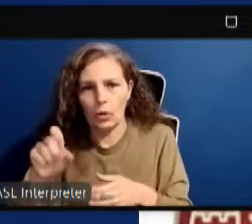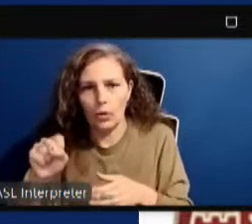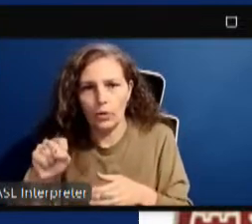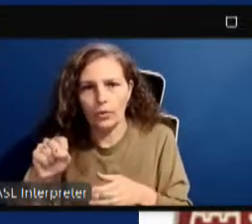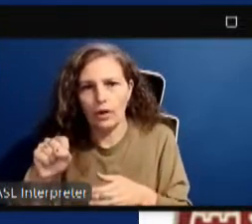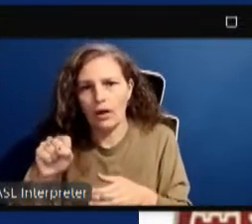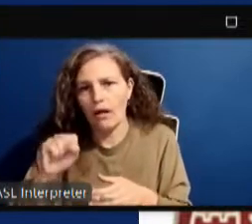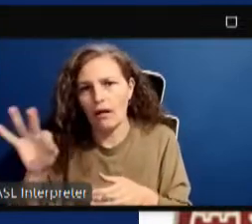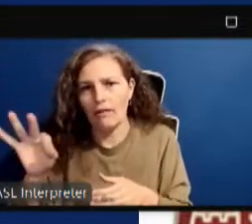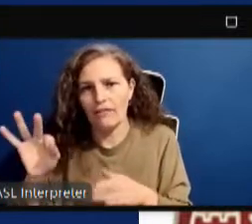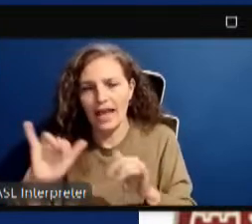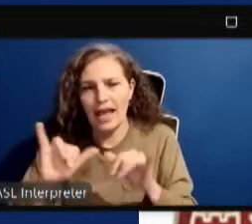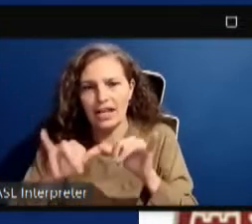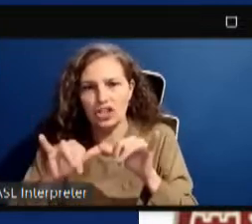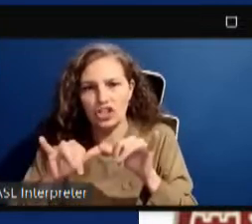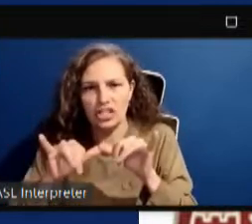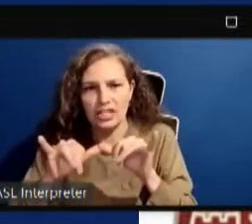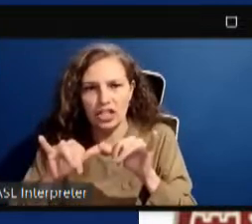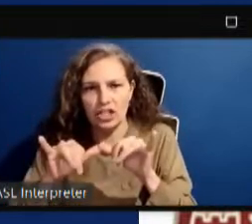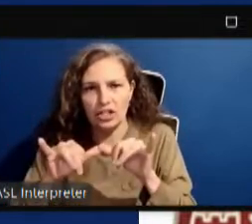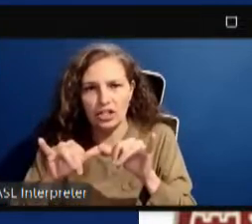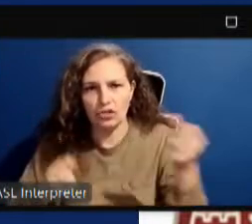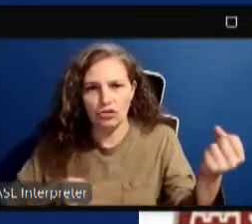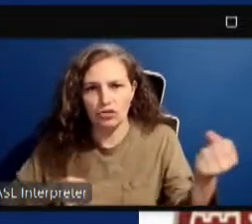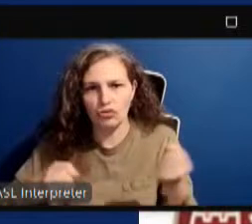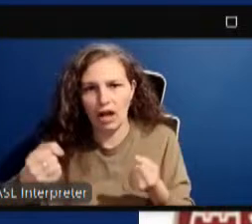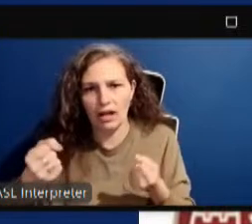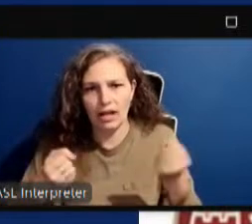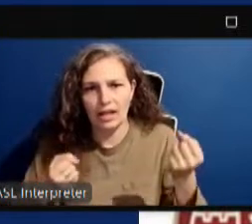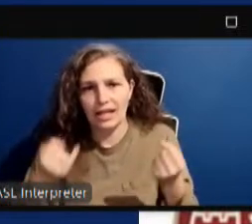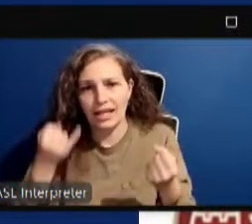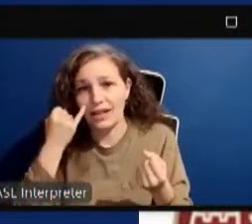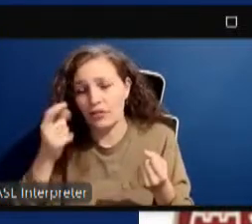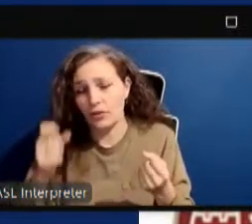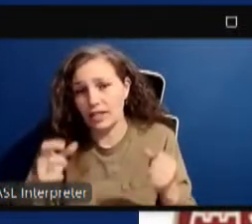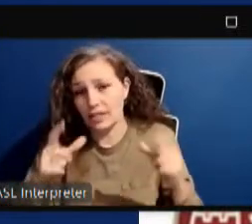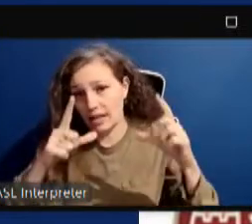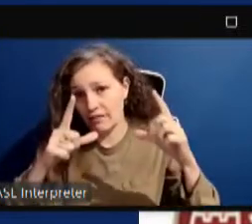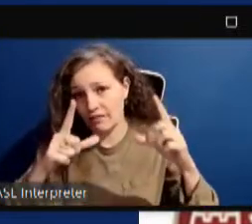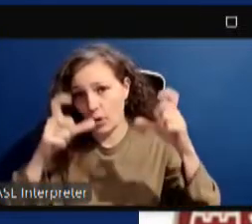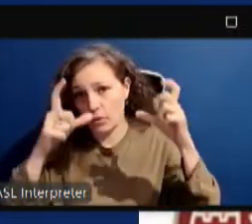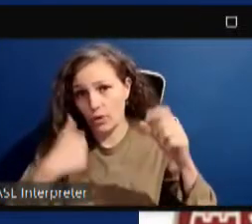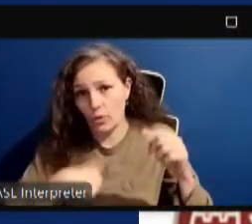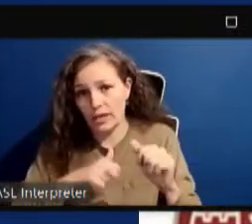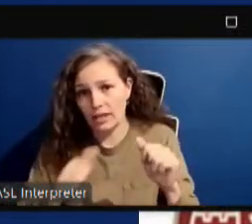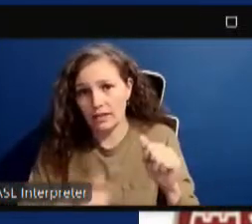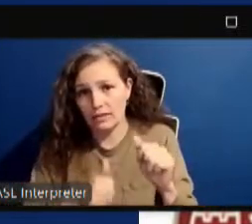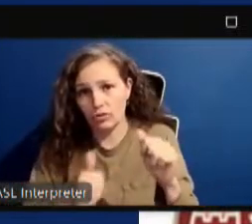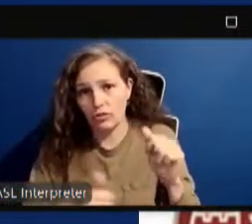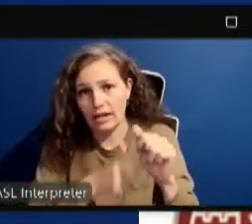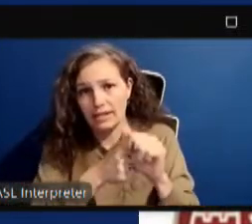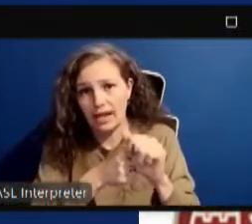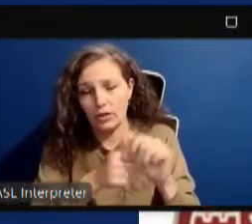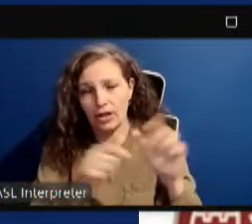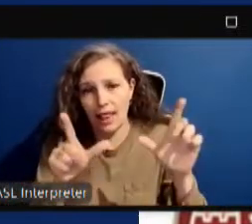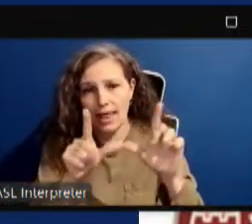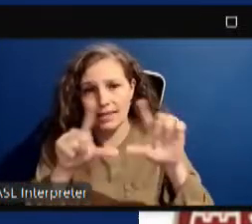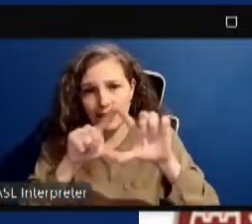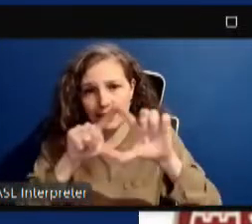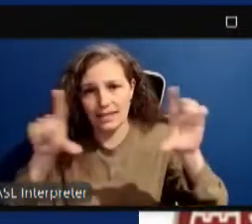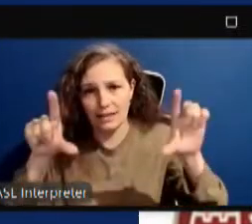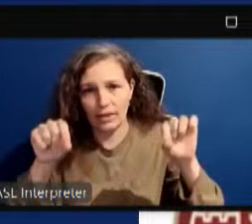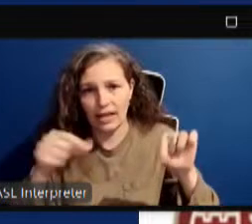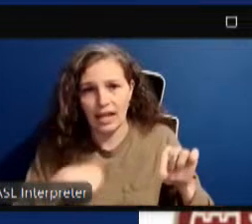And ideally, if you're able to take a photo or something like that, we could always track down a license plate, and we'll take